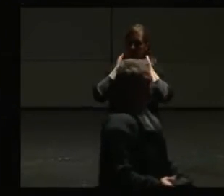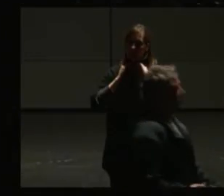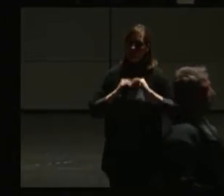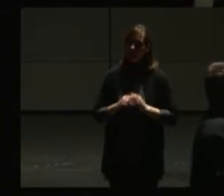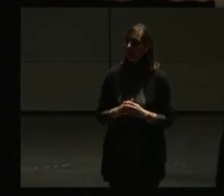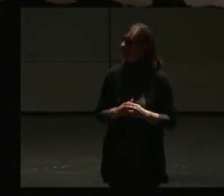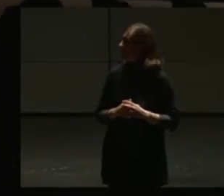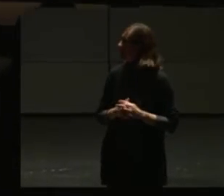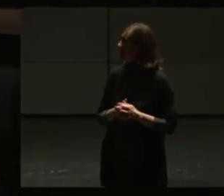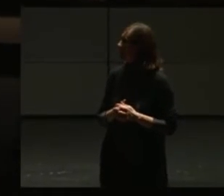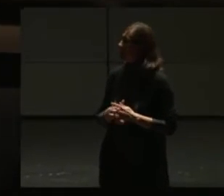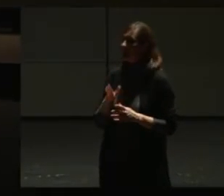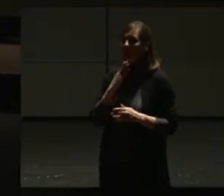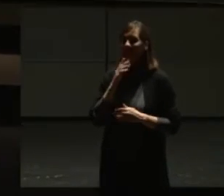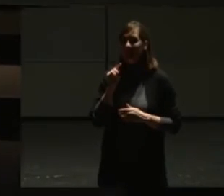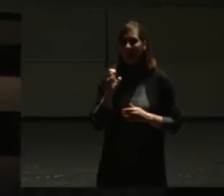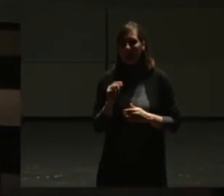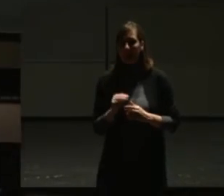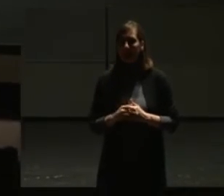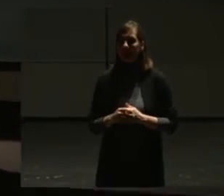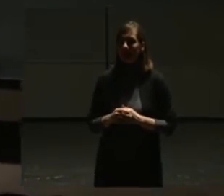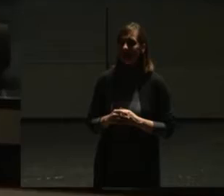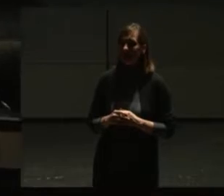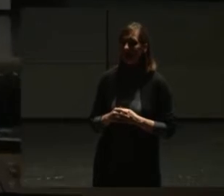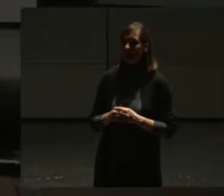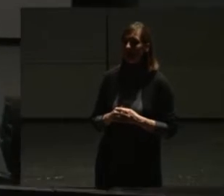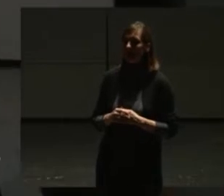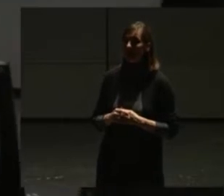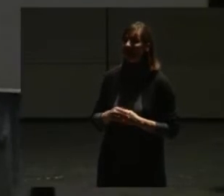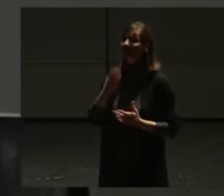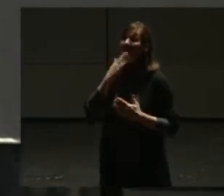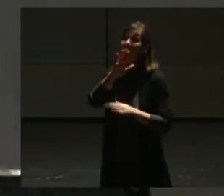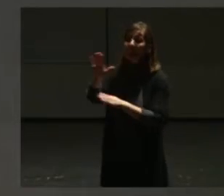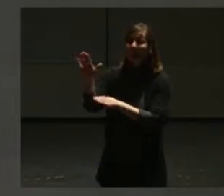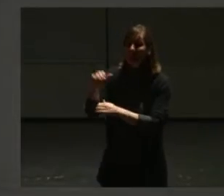Thanks, Sean. Appreciate it. Good afternoon.